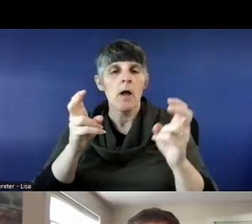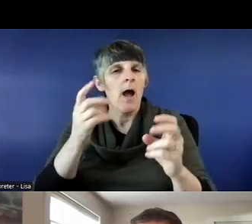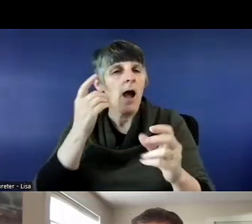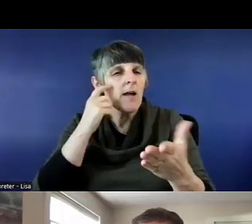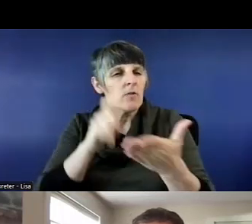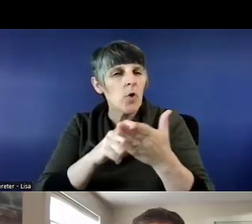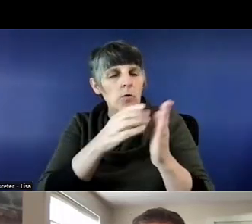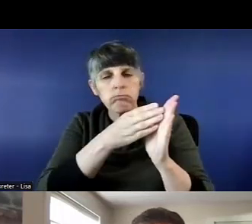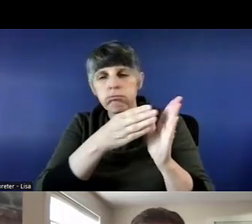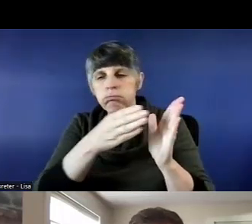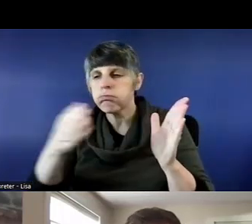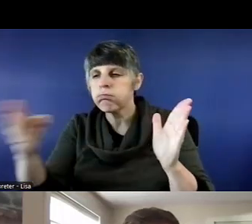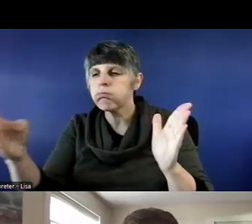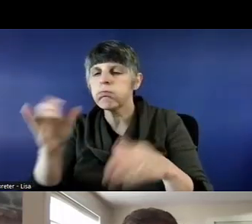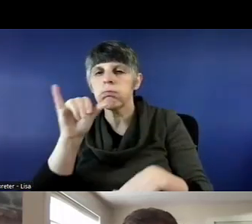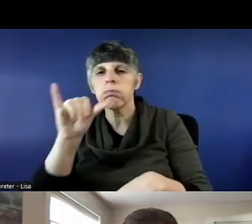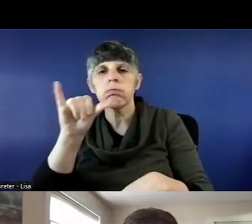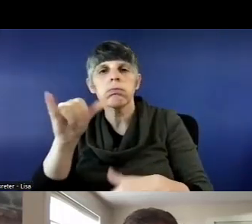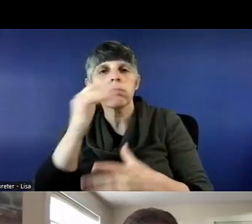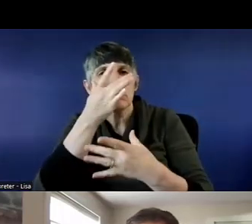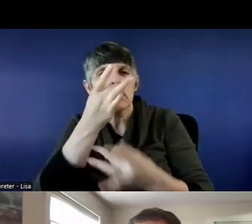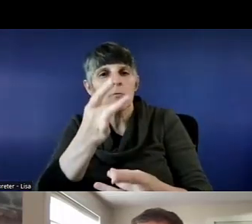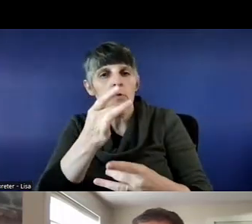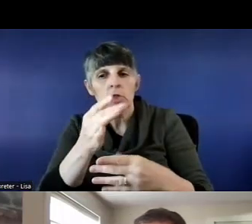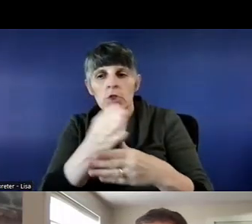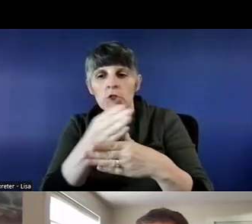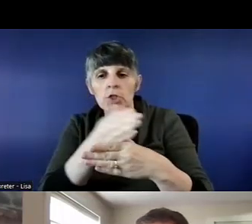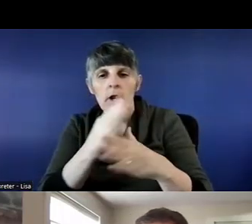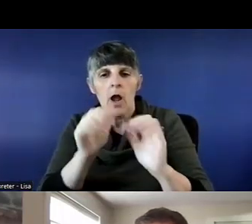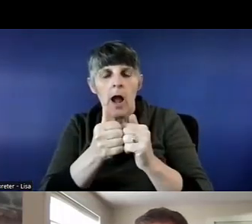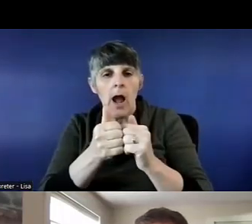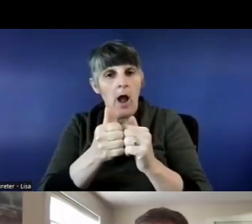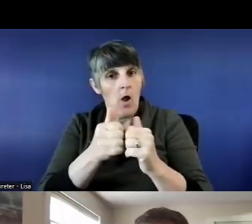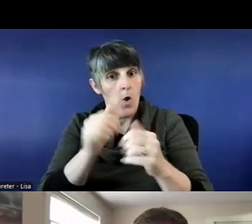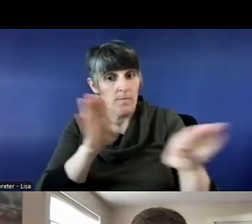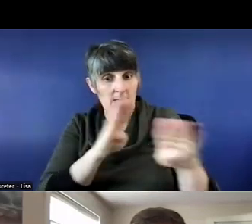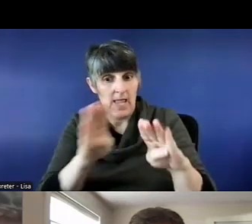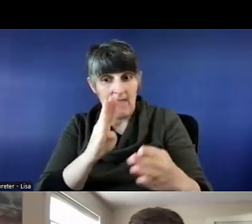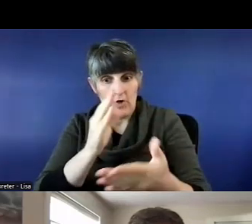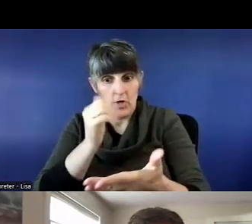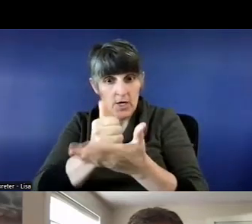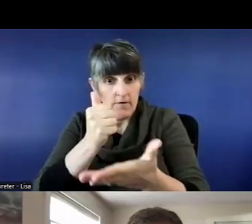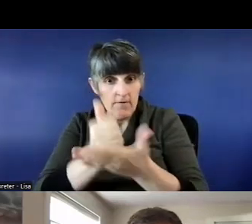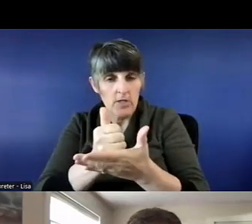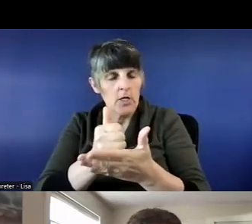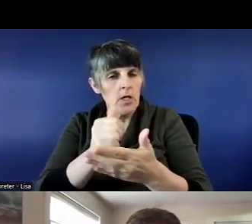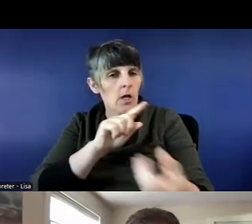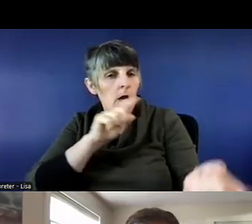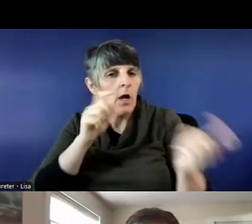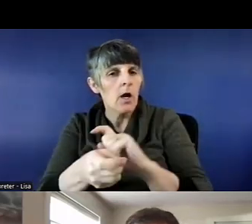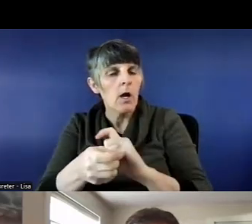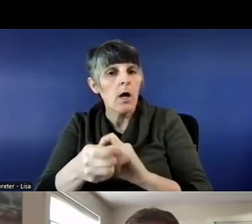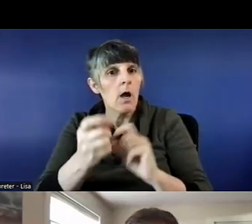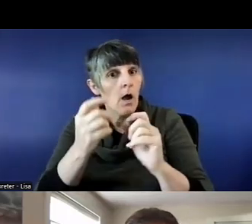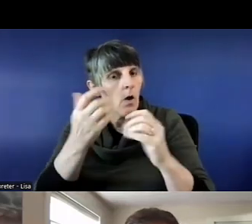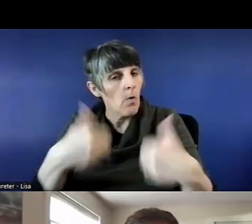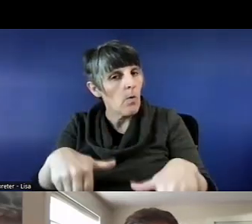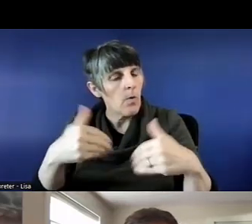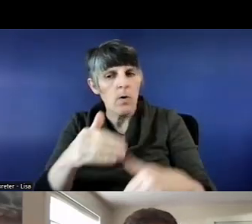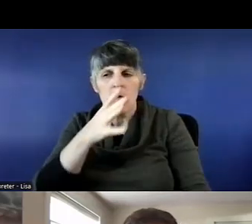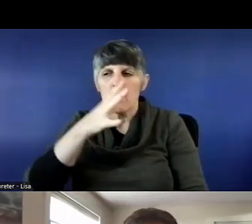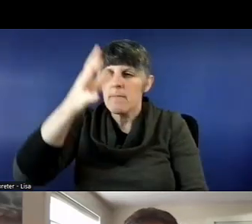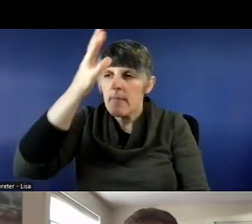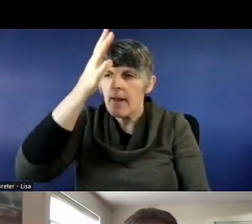the board a shared interest in changing how behavior intervention is happening in our schools. Parents,